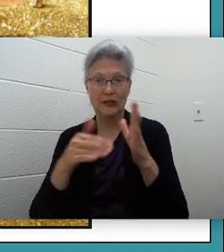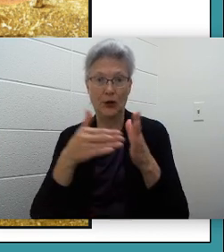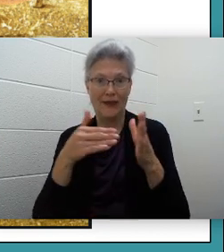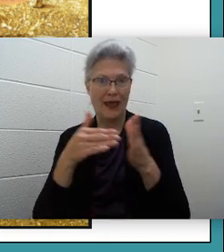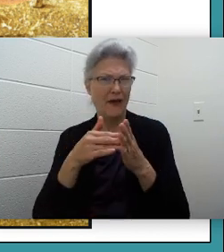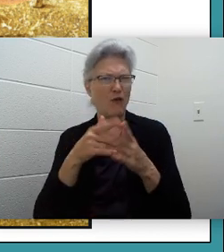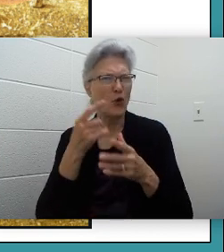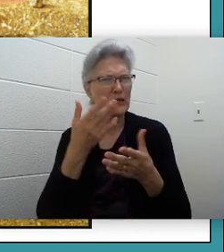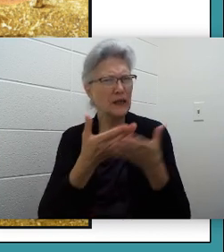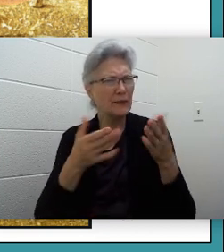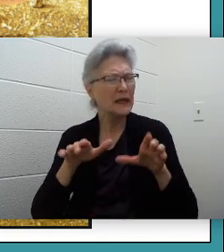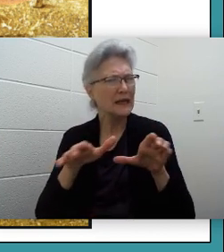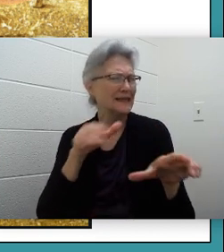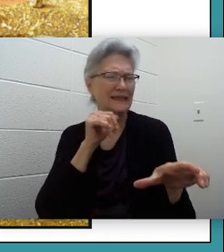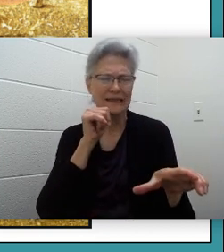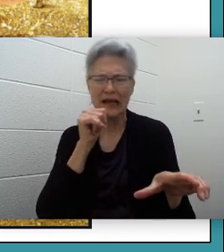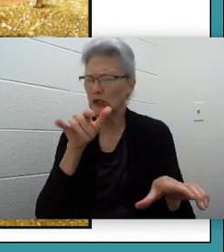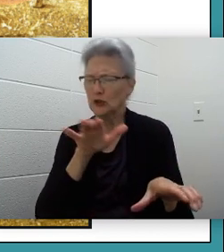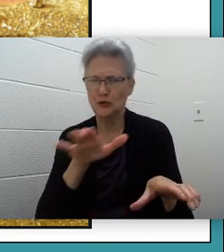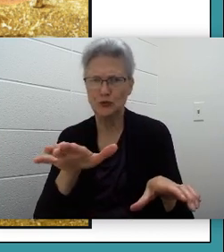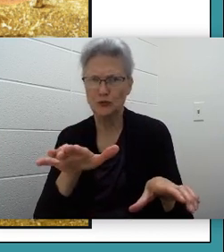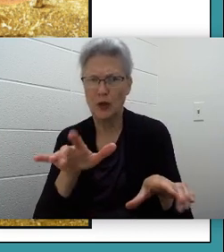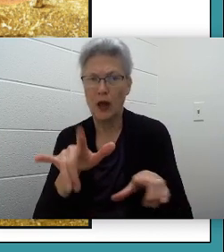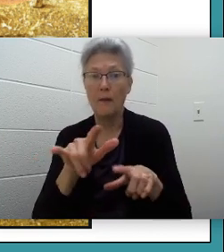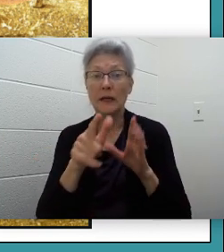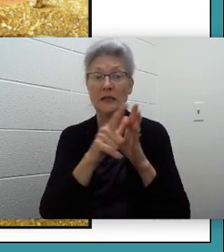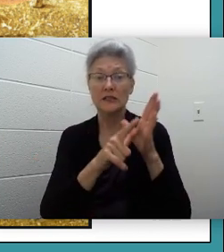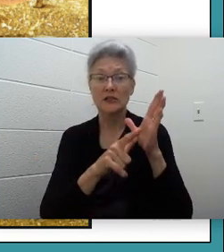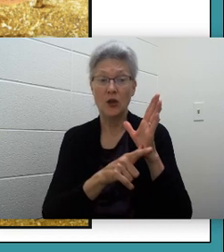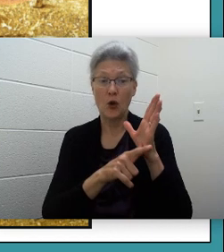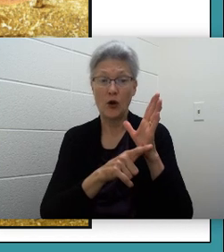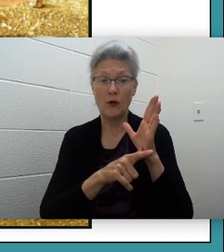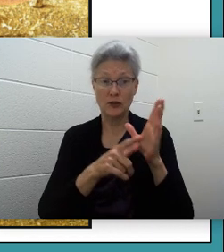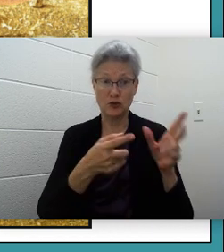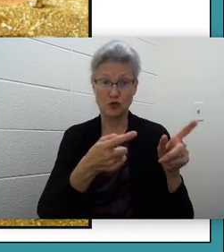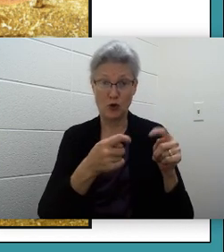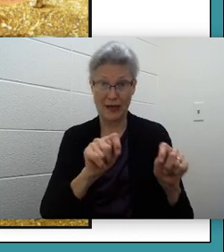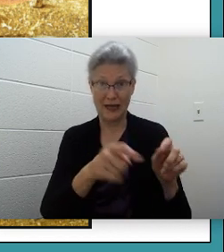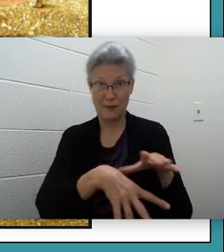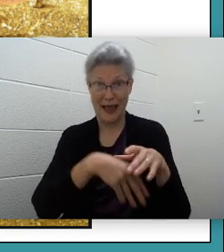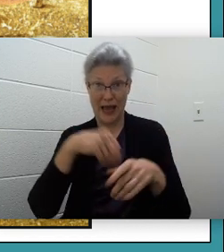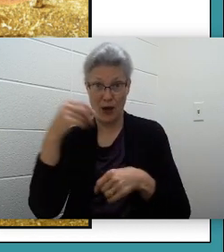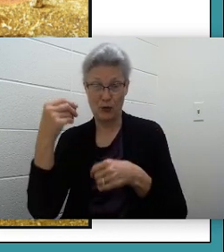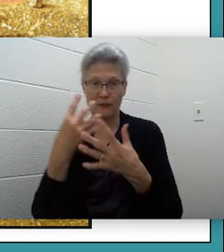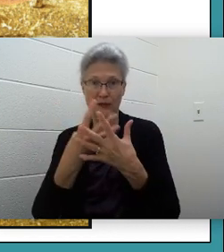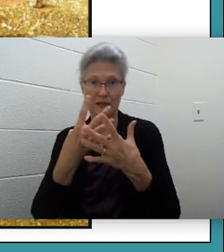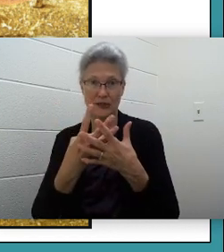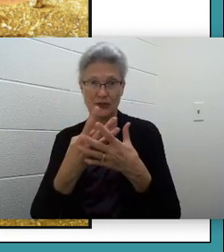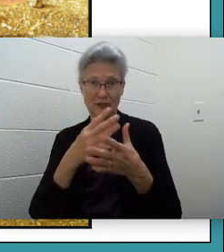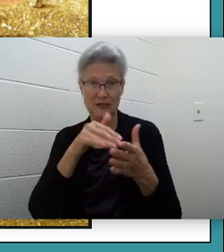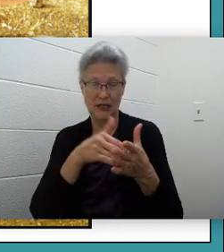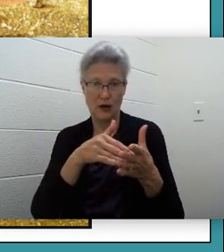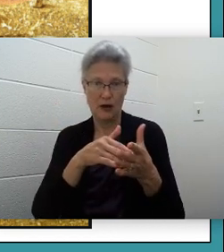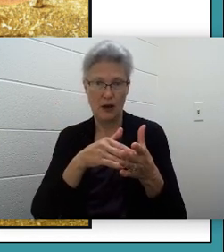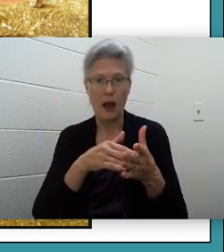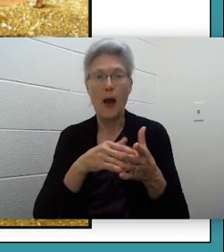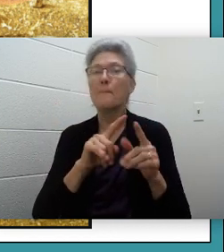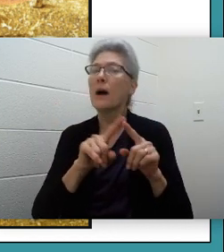after facing the warden, but Stanley won't leave without Zero. The warden accuses Stanley of stealing